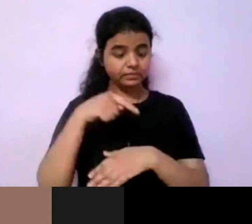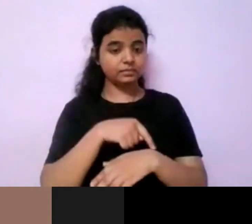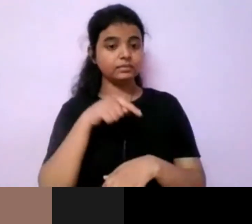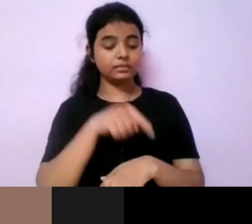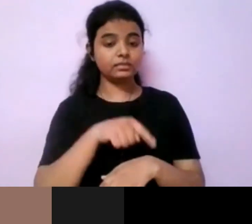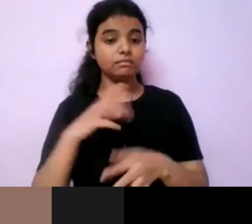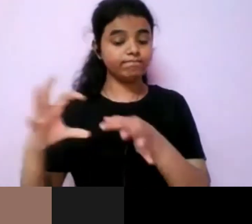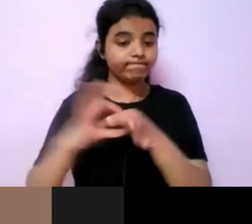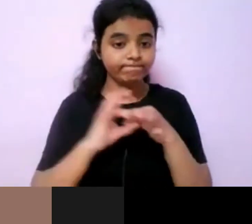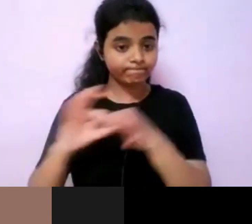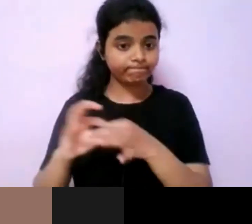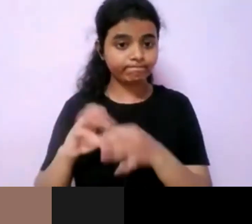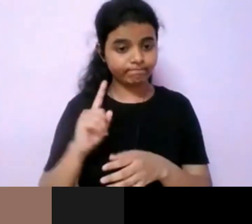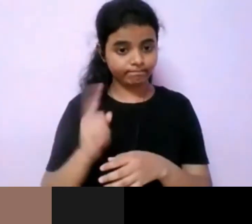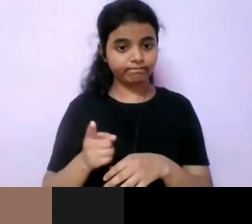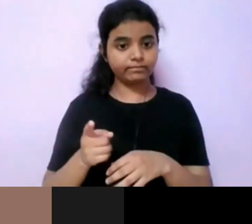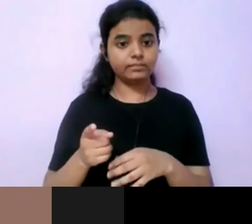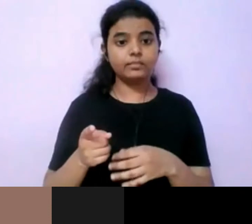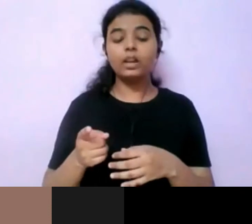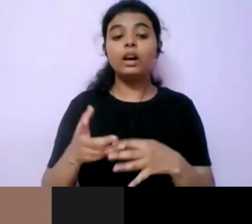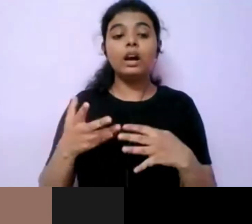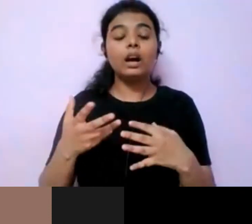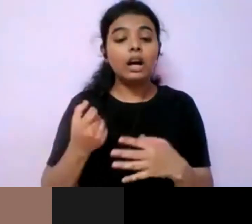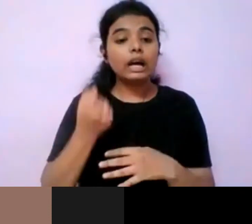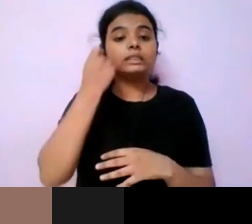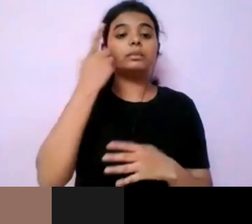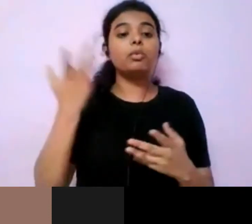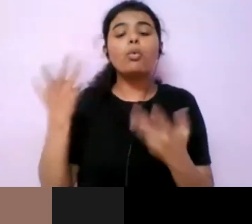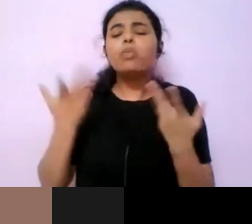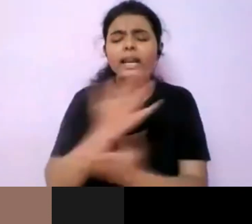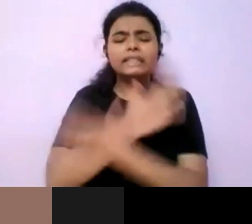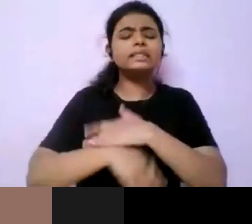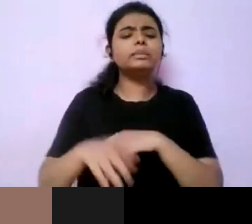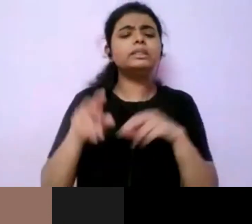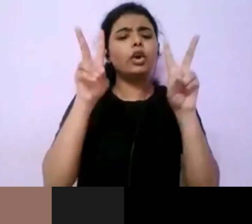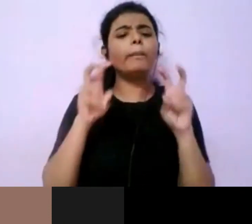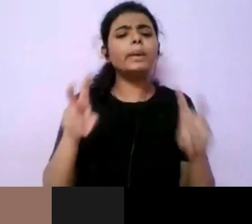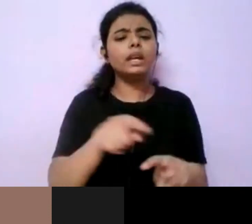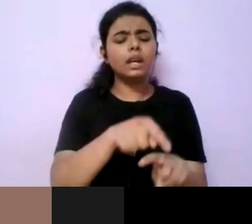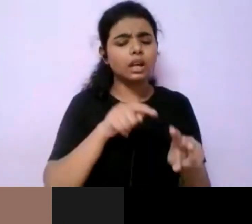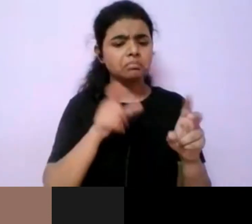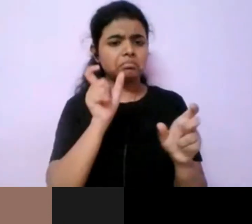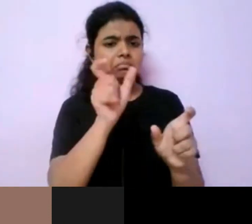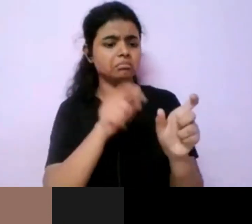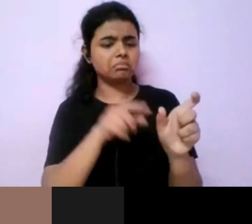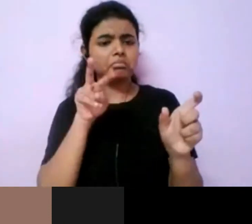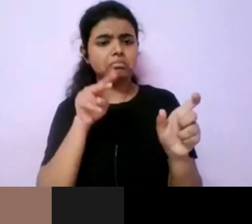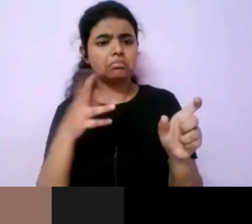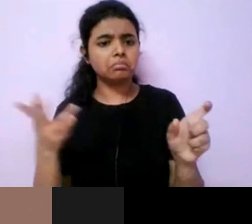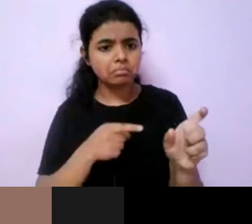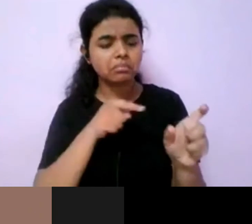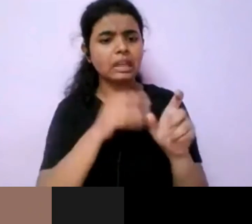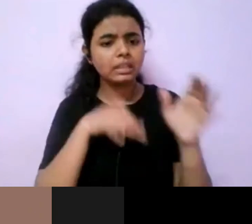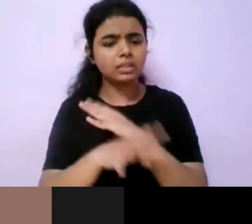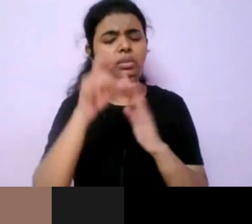engage with it, we can critique why do we speak about disability this way, what do we do, then we then have to take that and say, well, what do we do